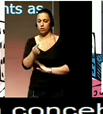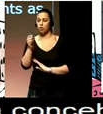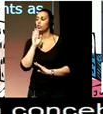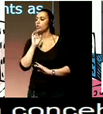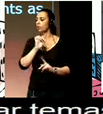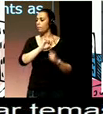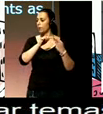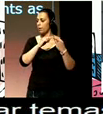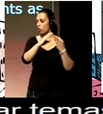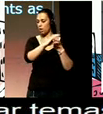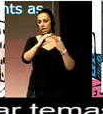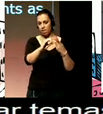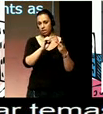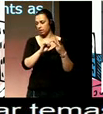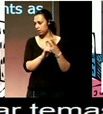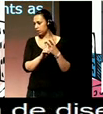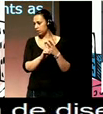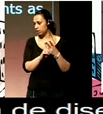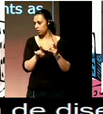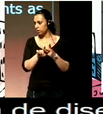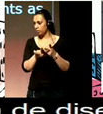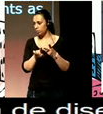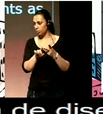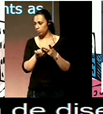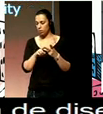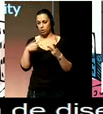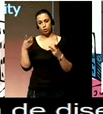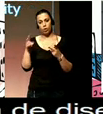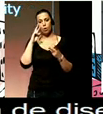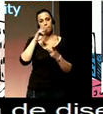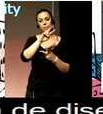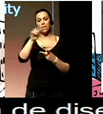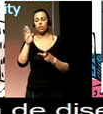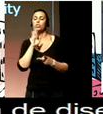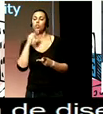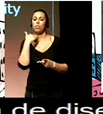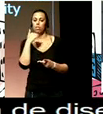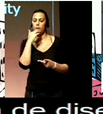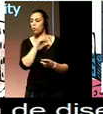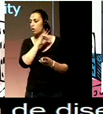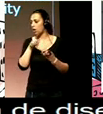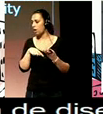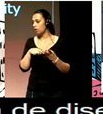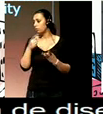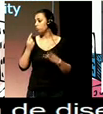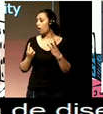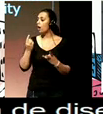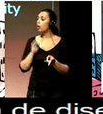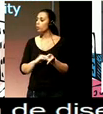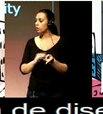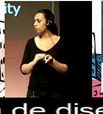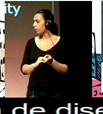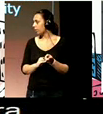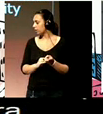tackle accessibility from the very beginning, or the same but from point of views from